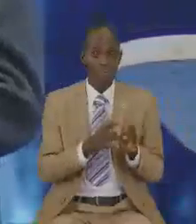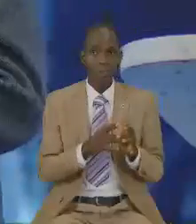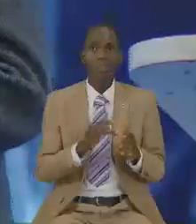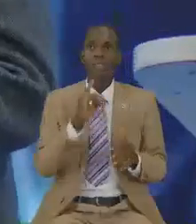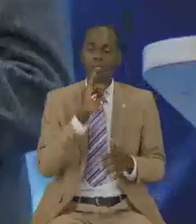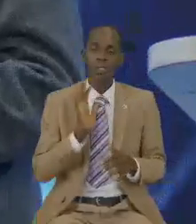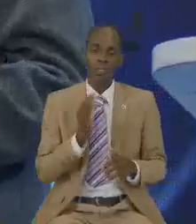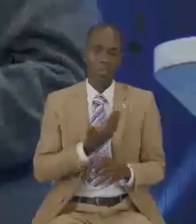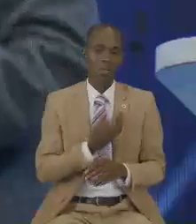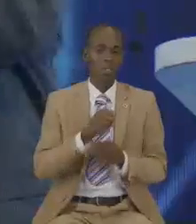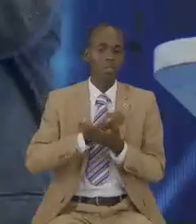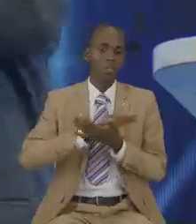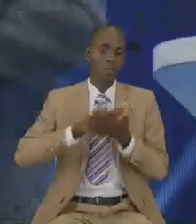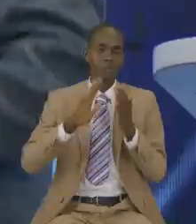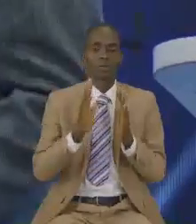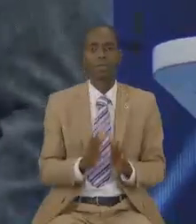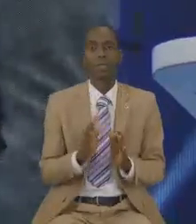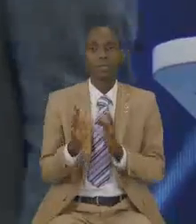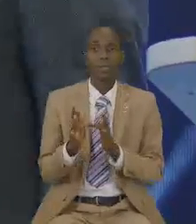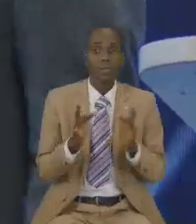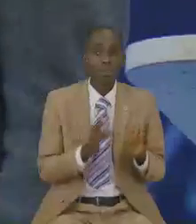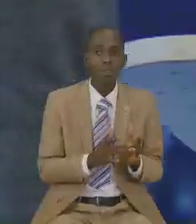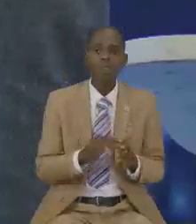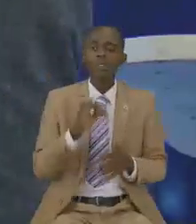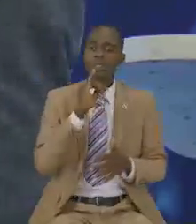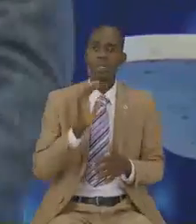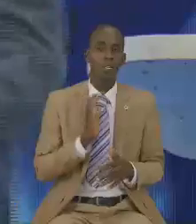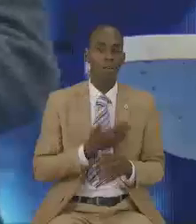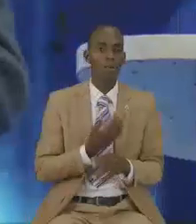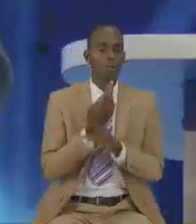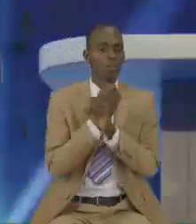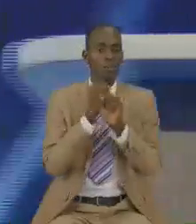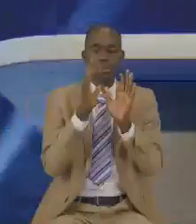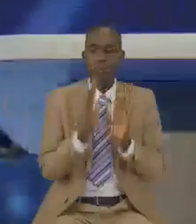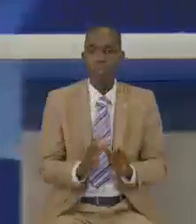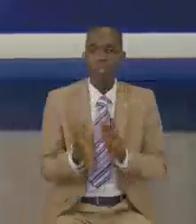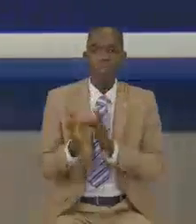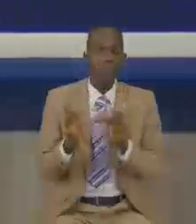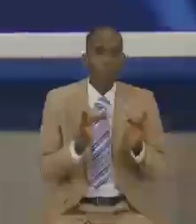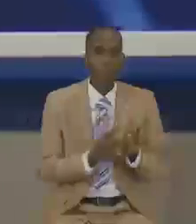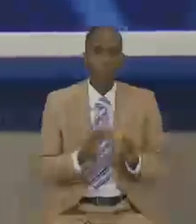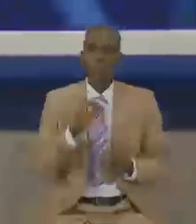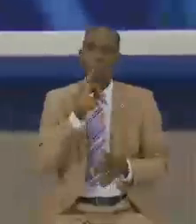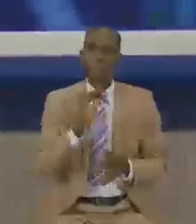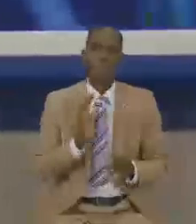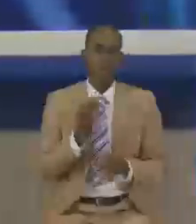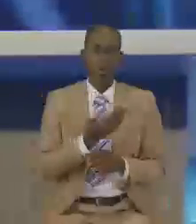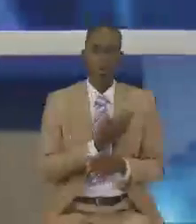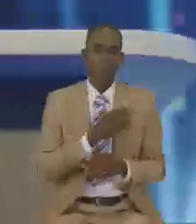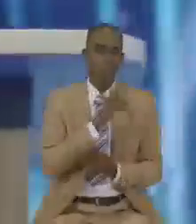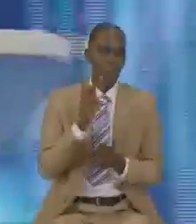our sanctifier. Jesus is our redeemer. Jesus is our